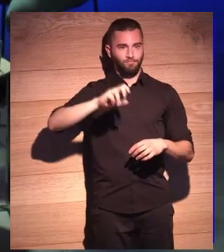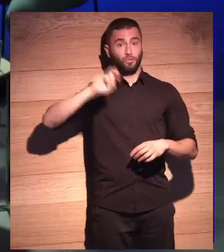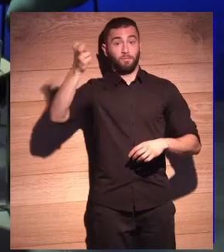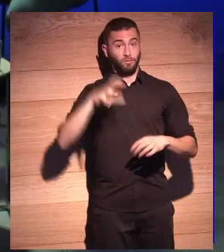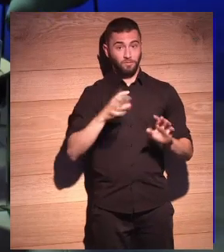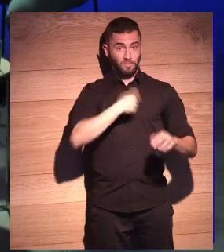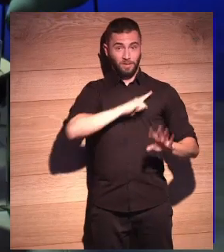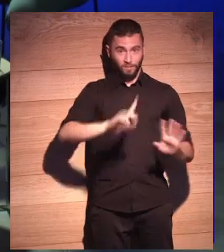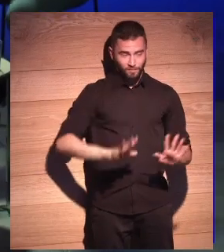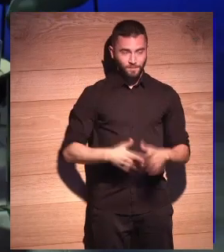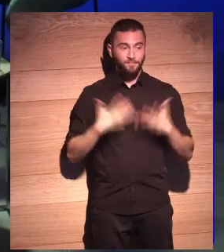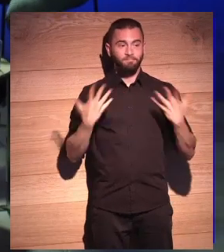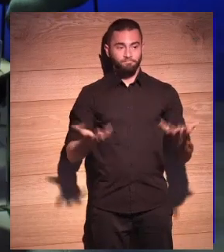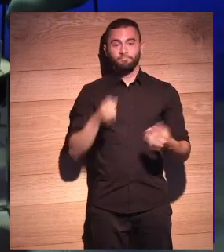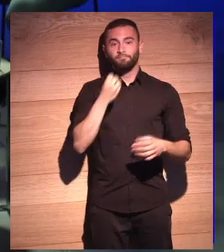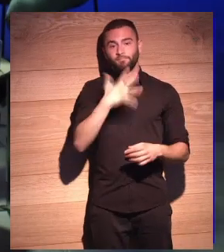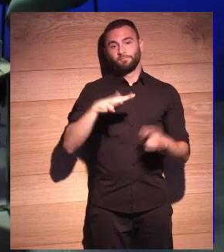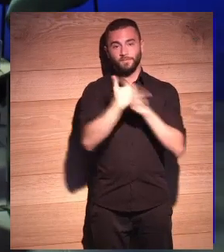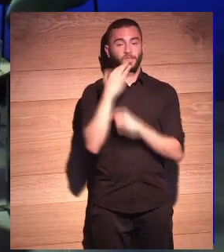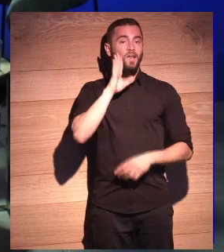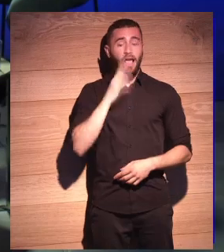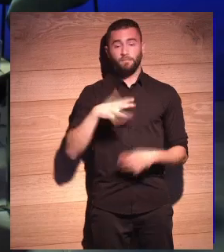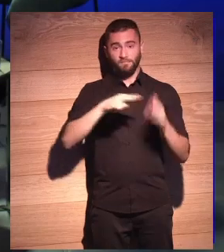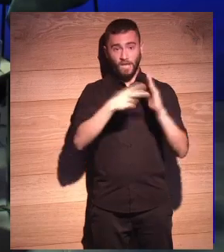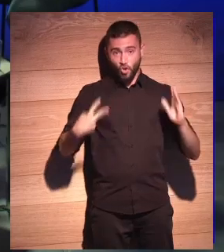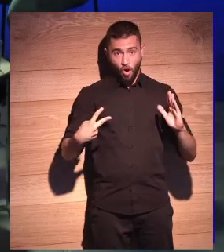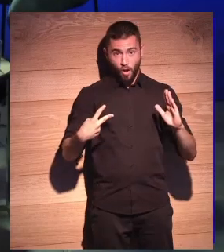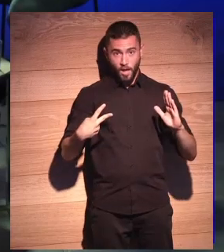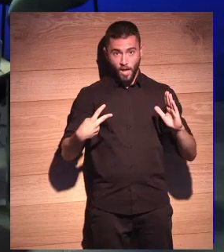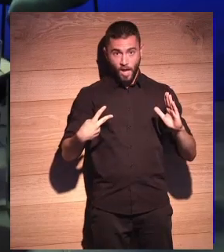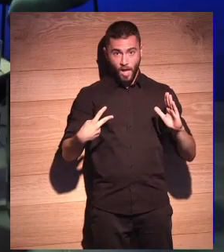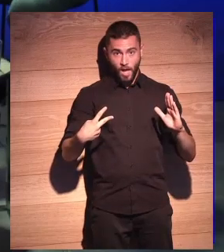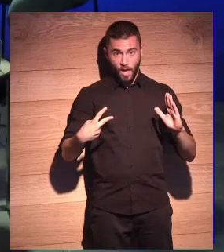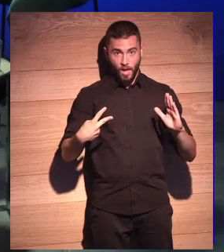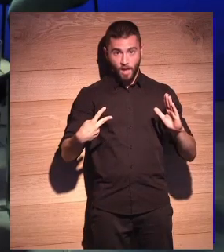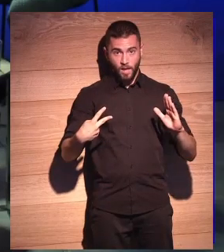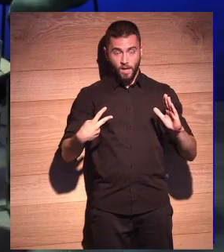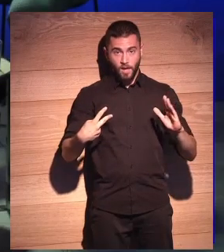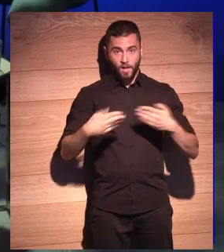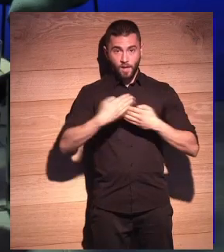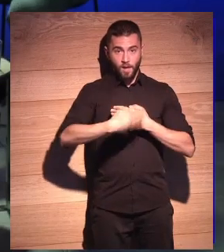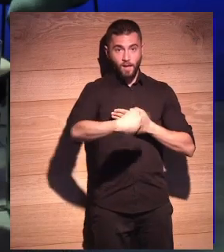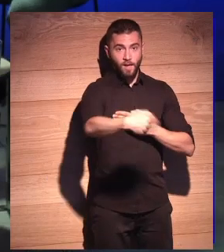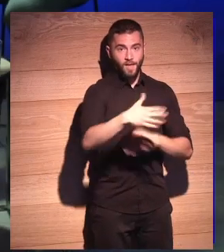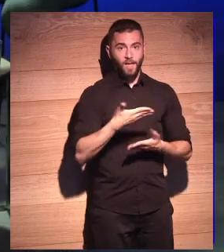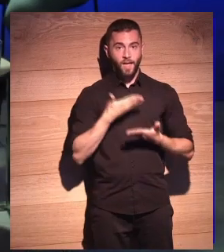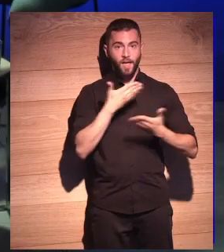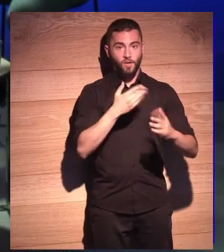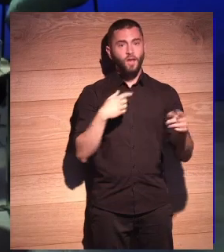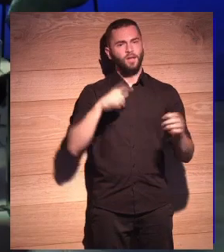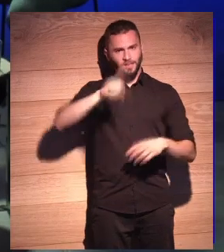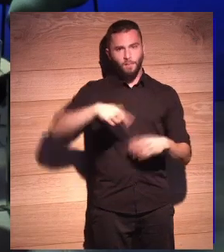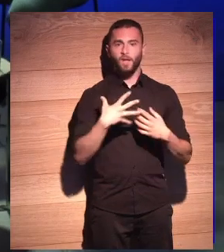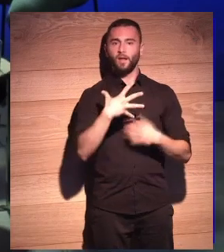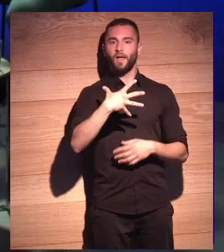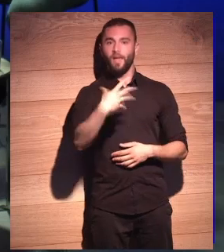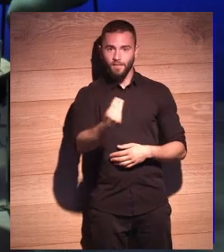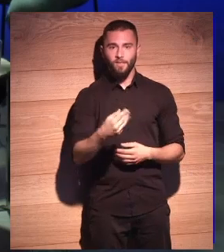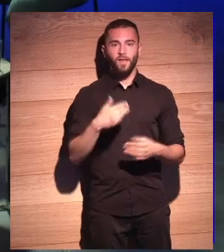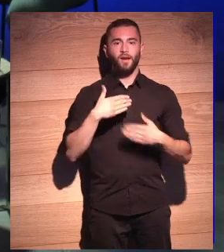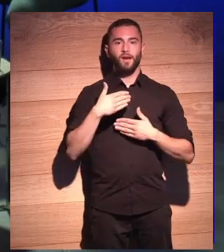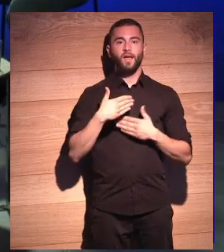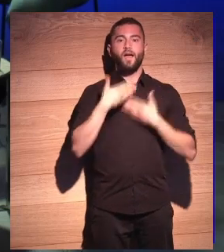a group from Coventry. And in that case, technology is really helping to preserve and to understand,